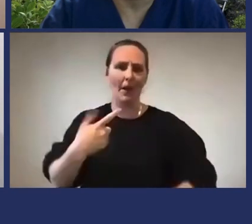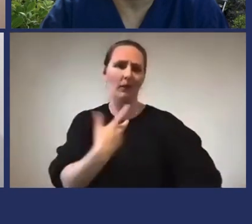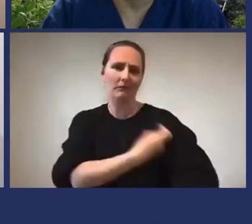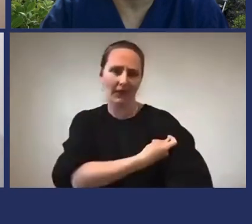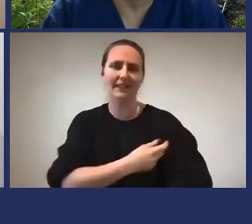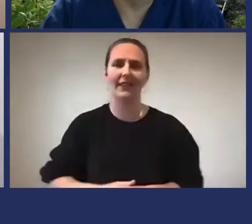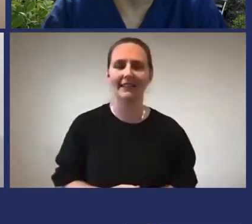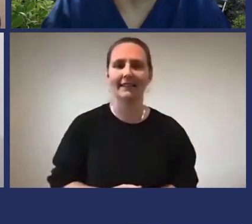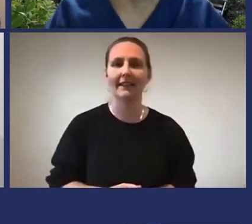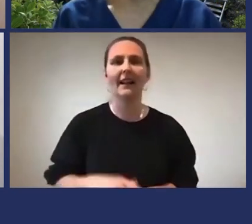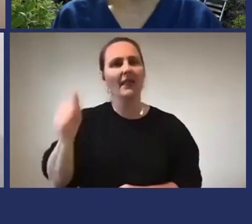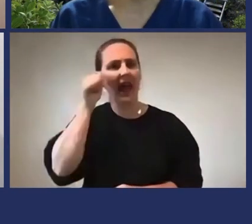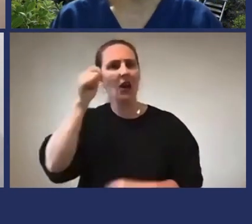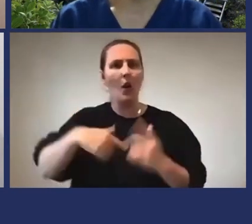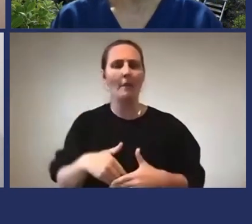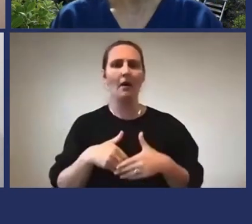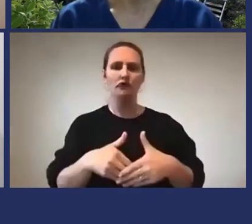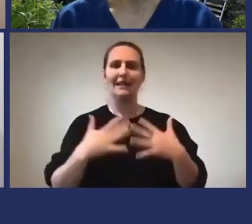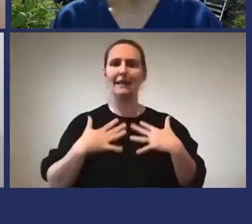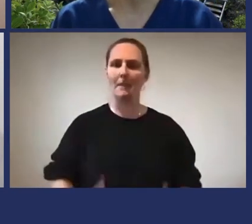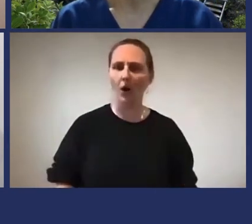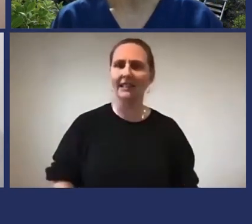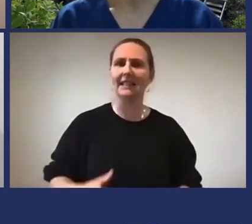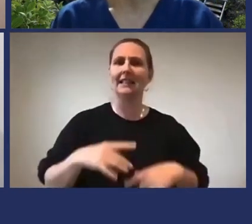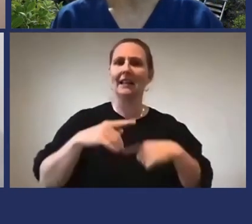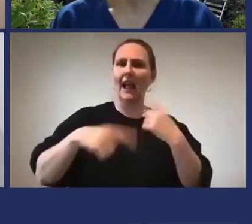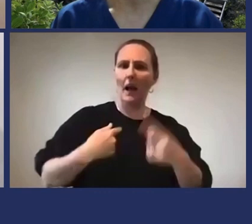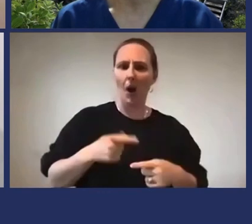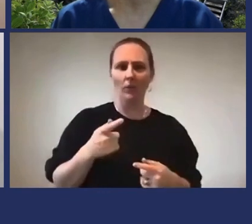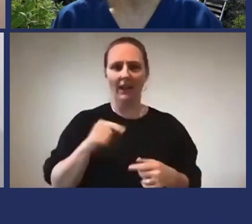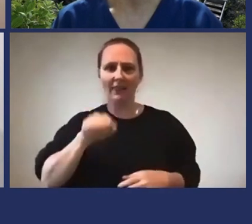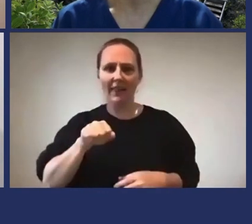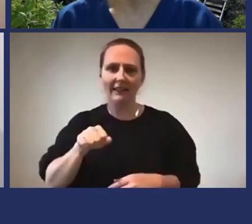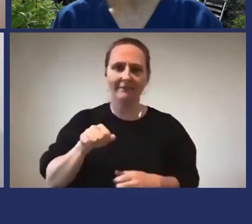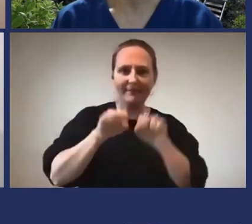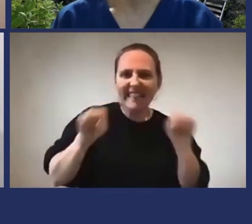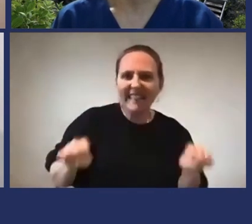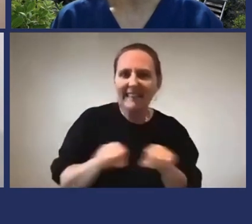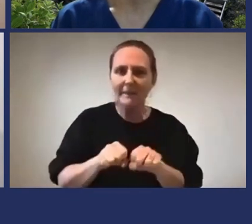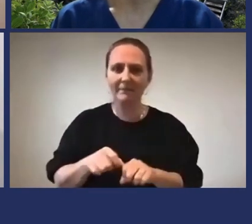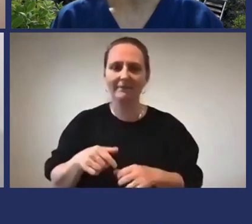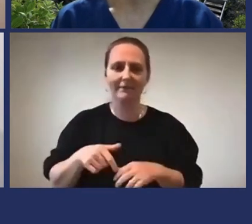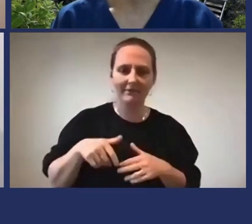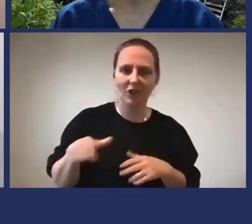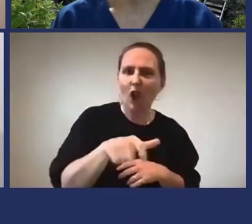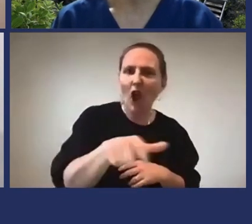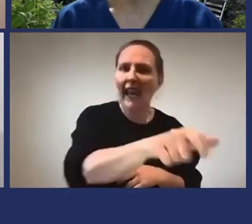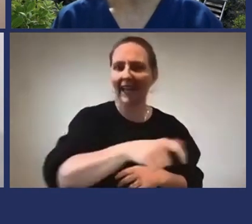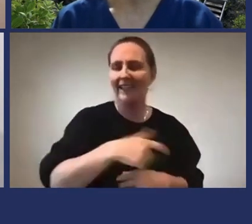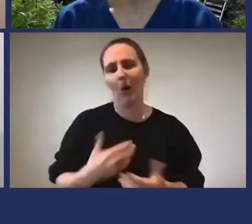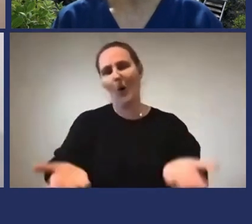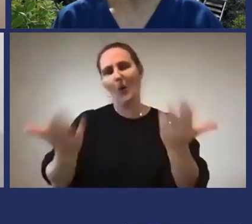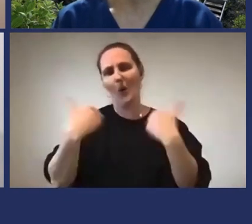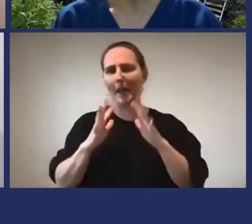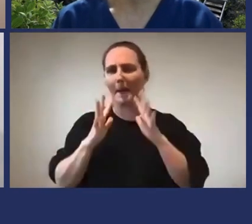and whare tangata and all that goes on there. So it's amazing to have them all with us tonight to pick